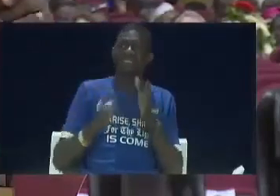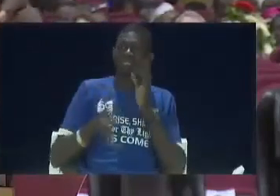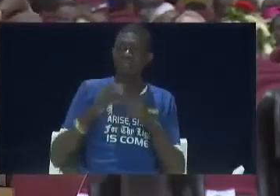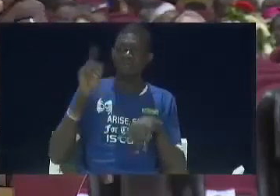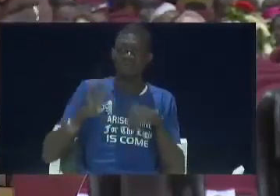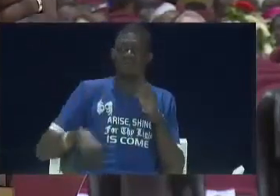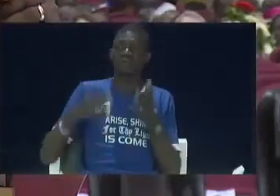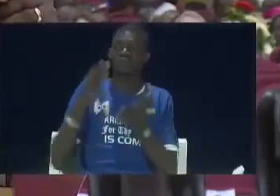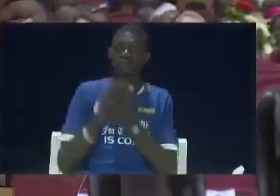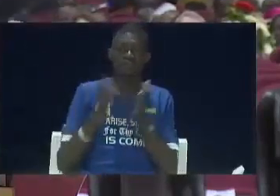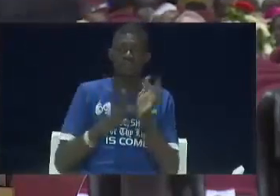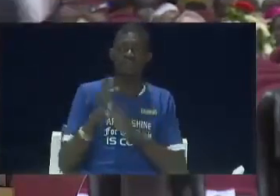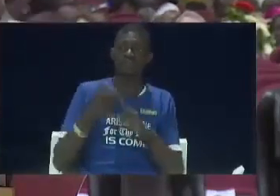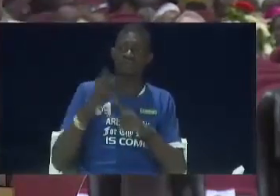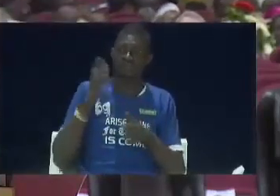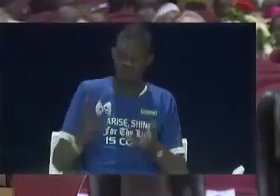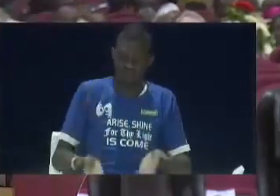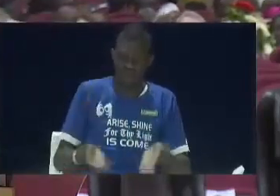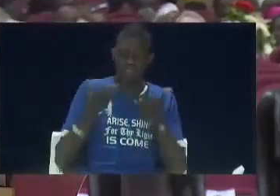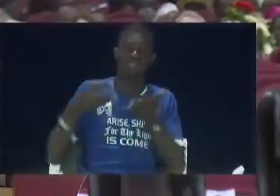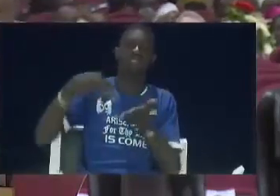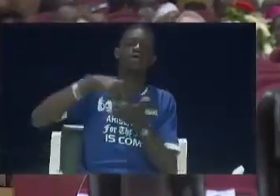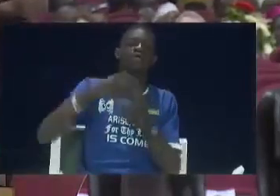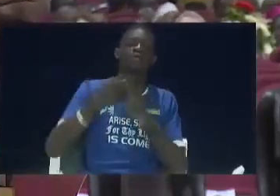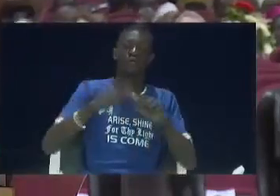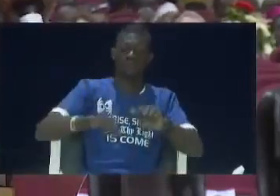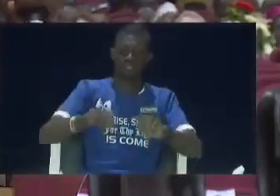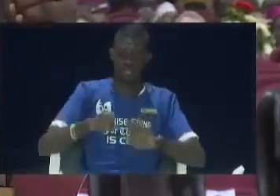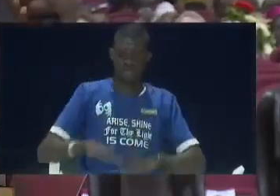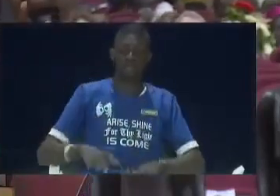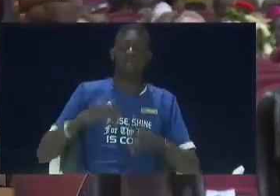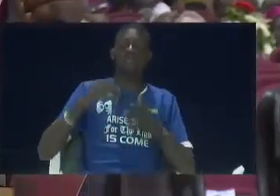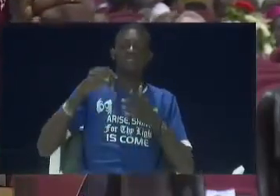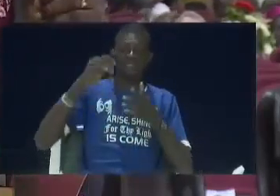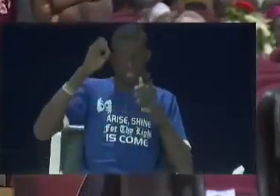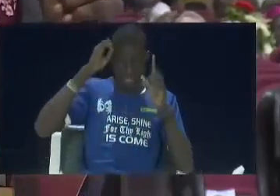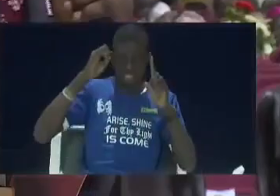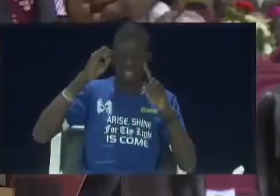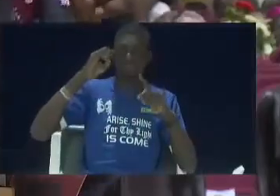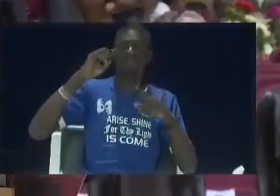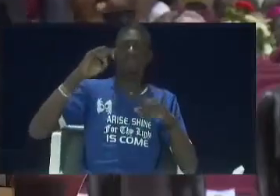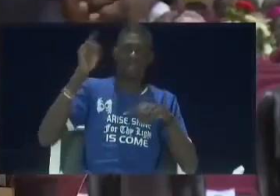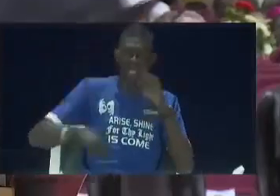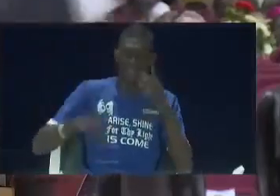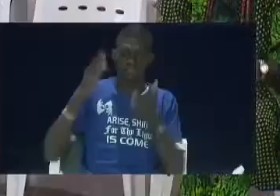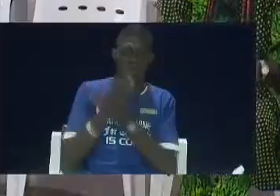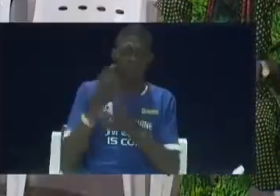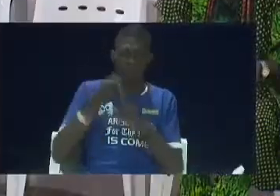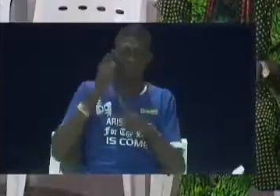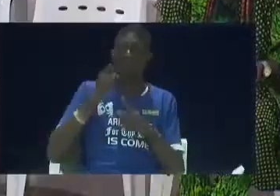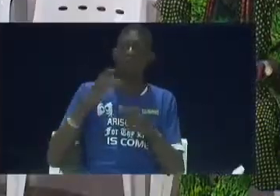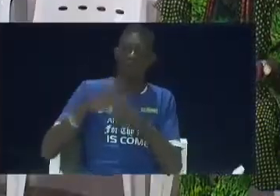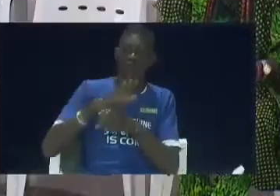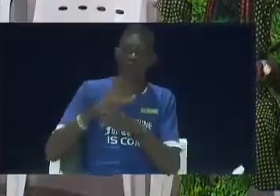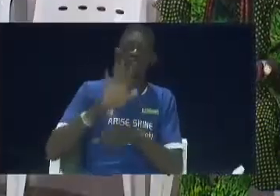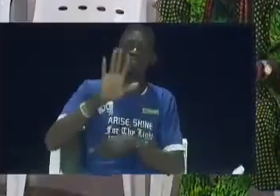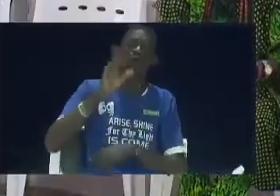stop Jesus from rising from the grave, he cannot stop you from fulfilling your destiny.